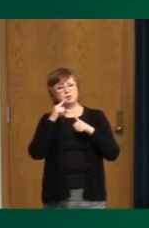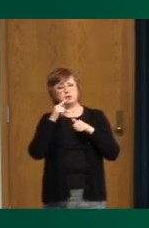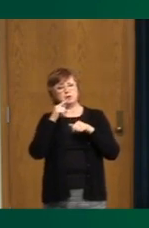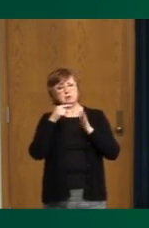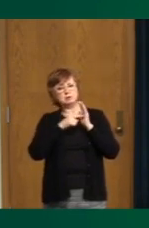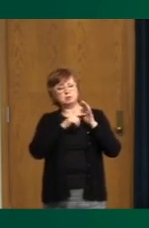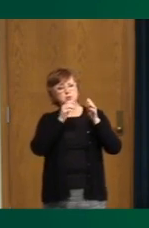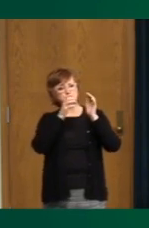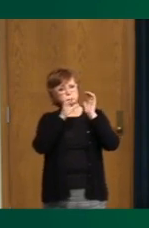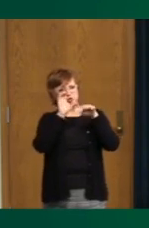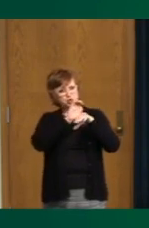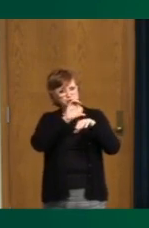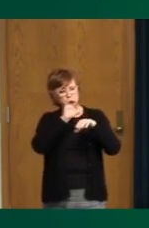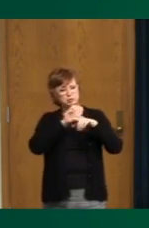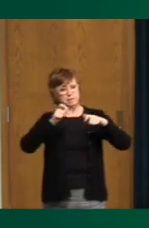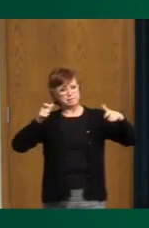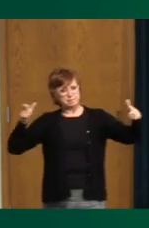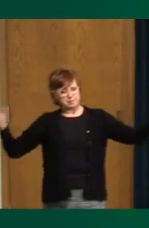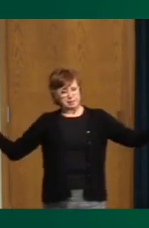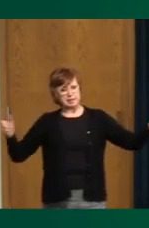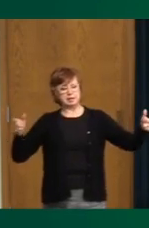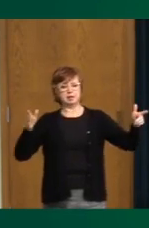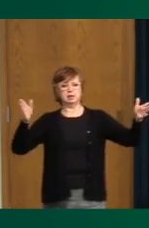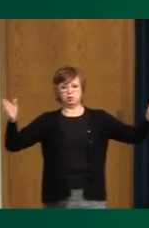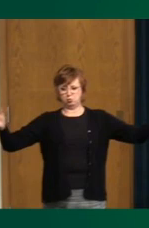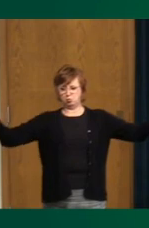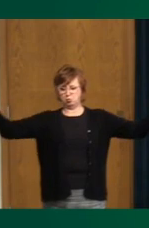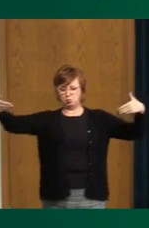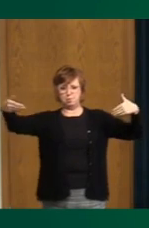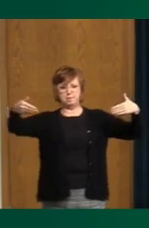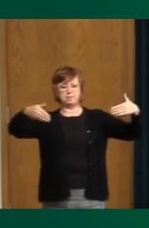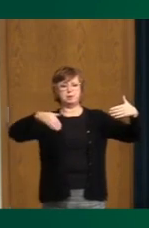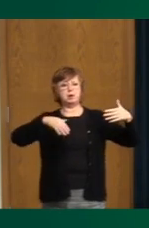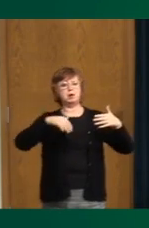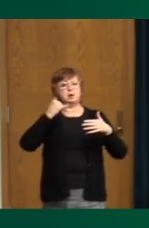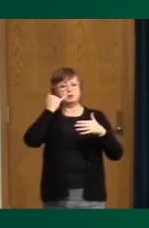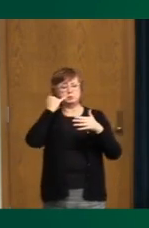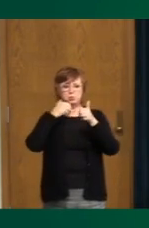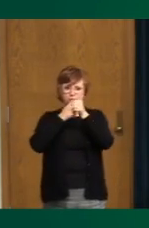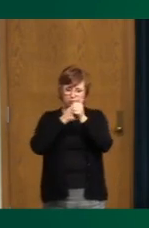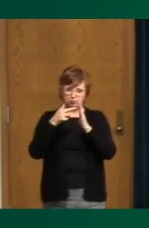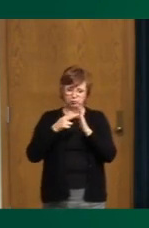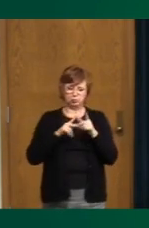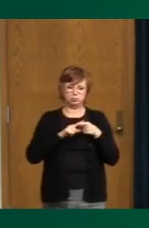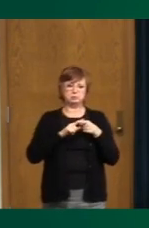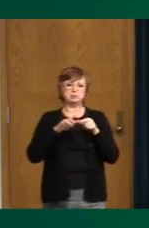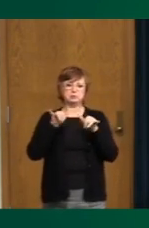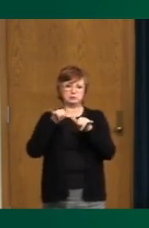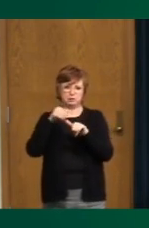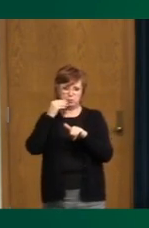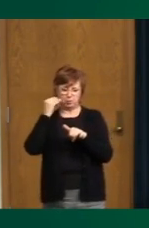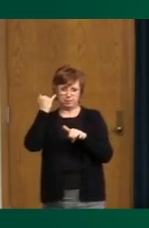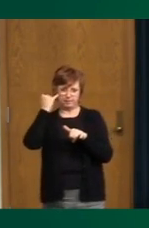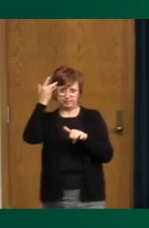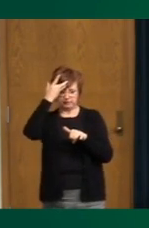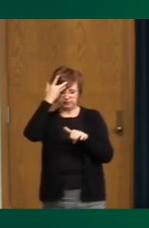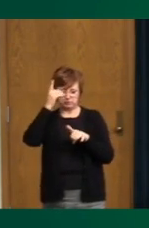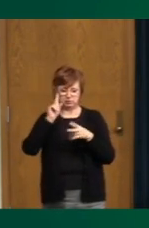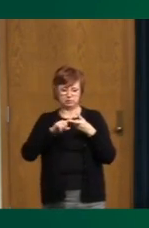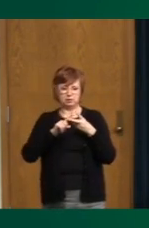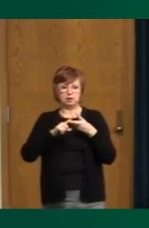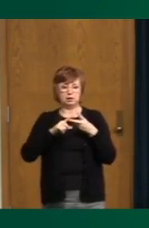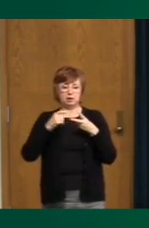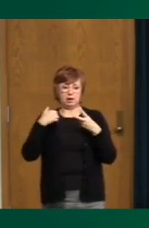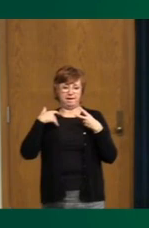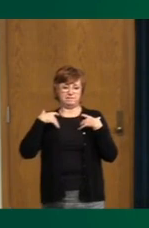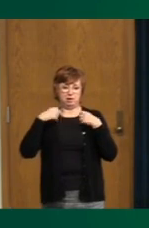when guidelines are followed, and all guidelines, that means not going when you're unwell, if you're at high risk, attending virtually, going